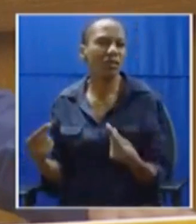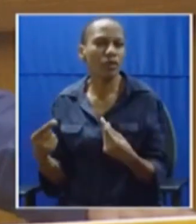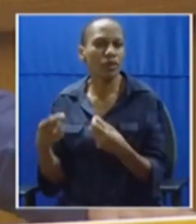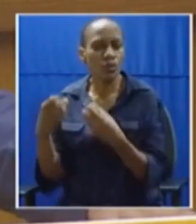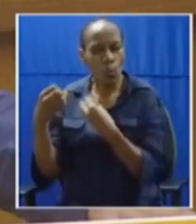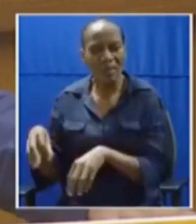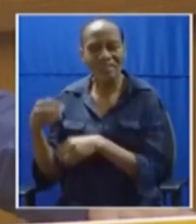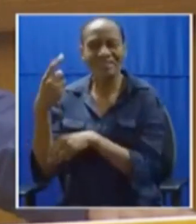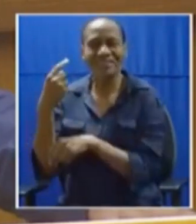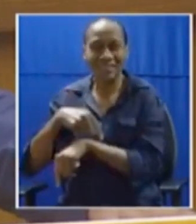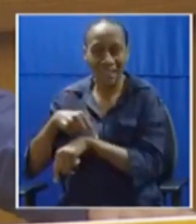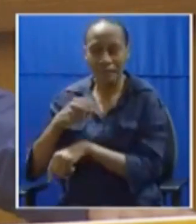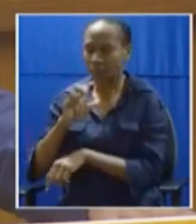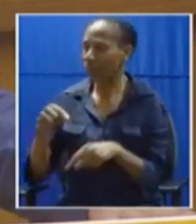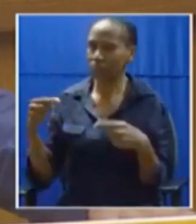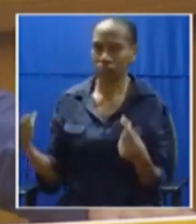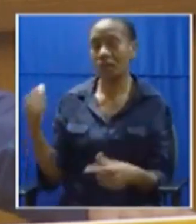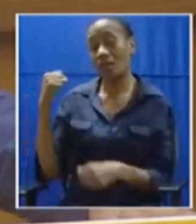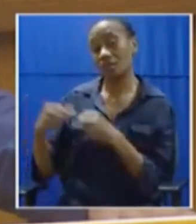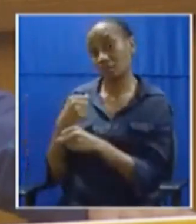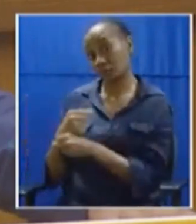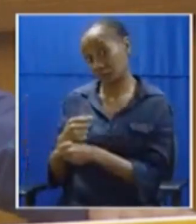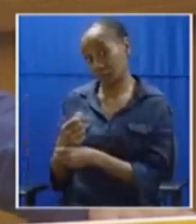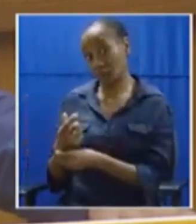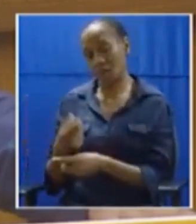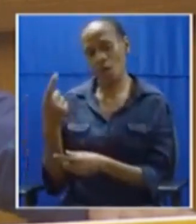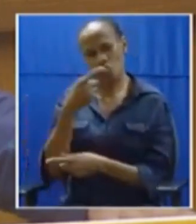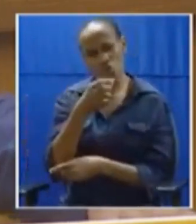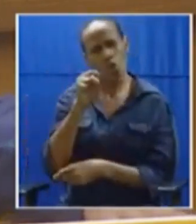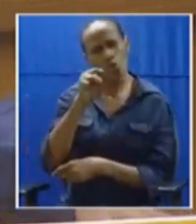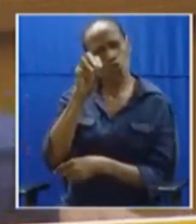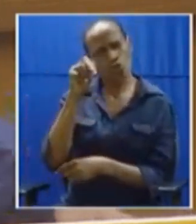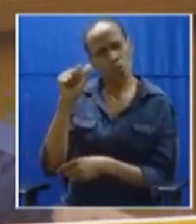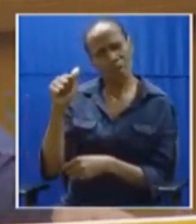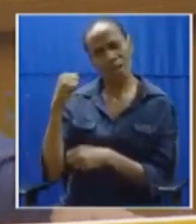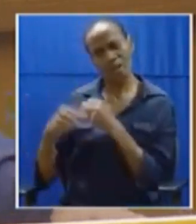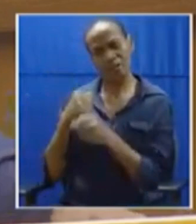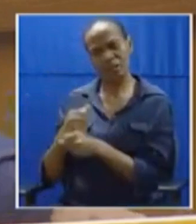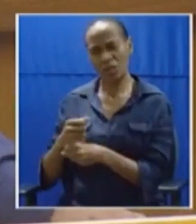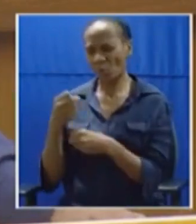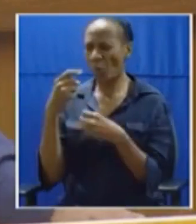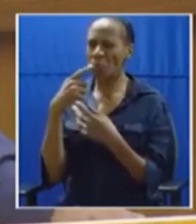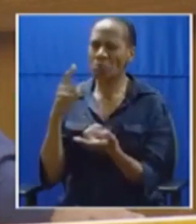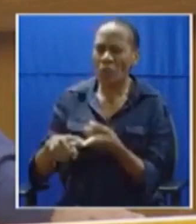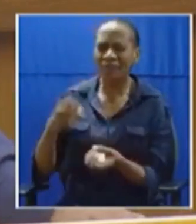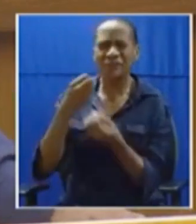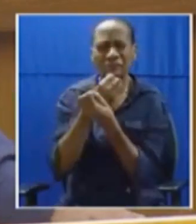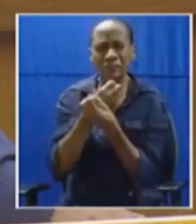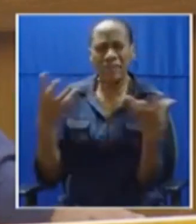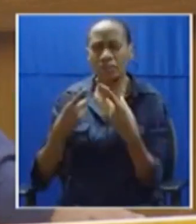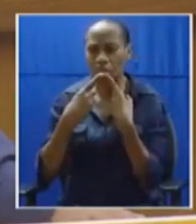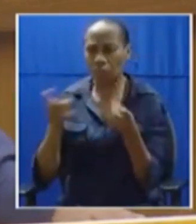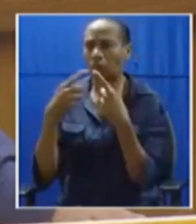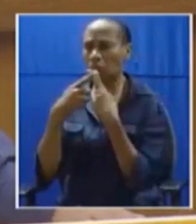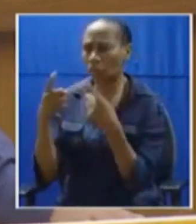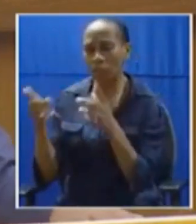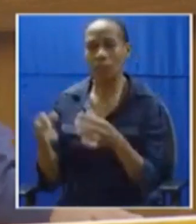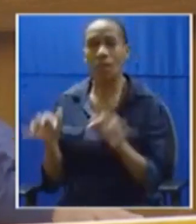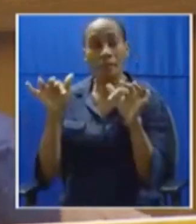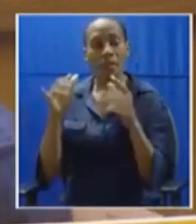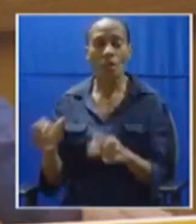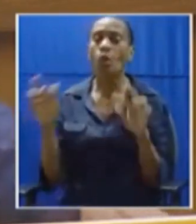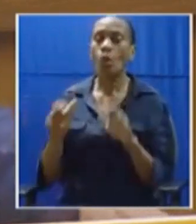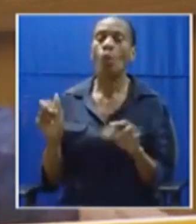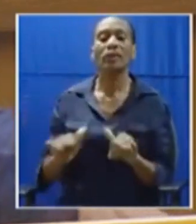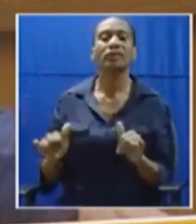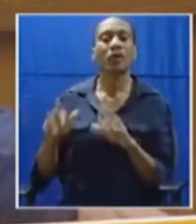day. It was an address filled with promises made to a nation desperate for hope, particularly the millions of